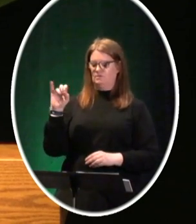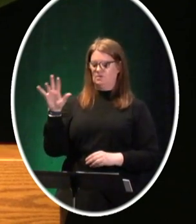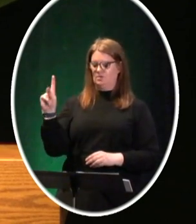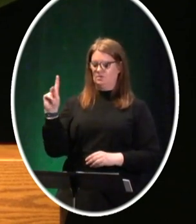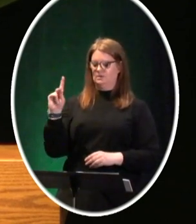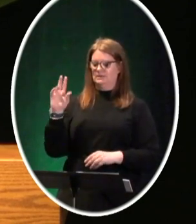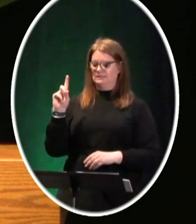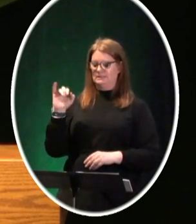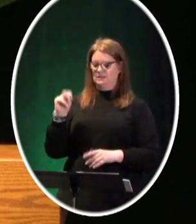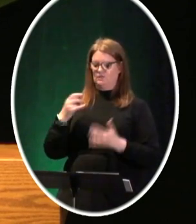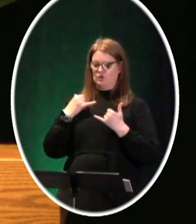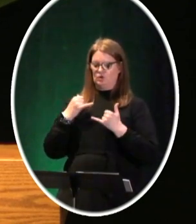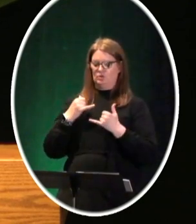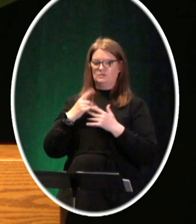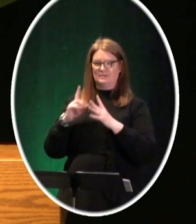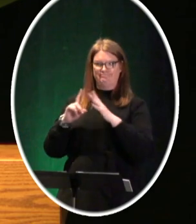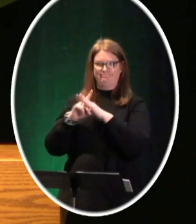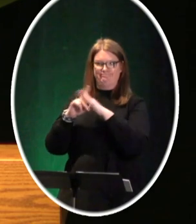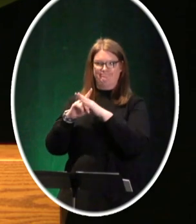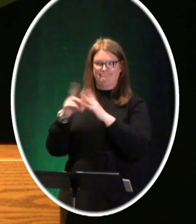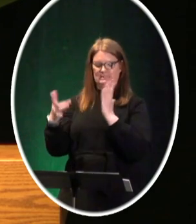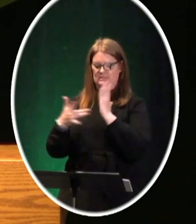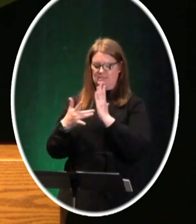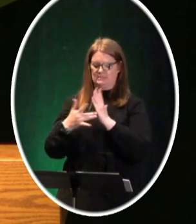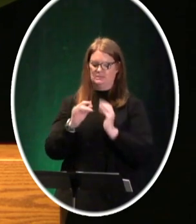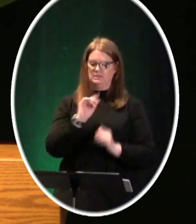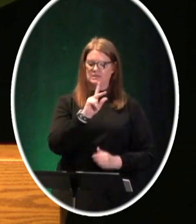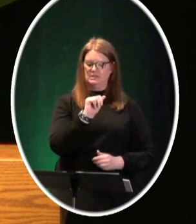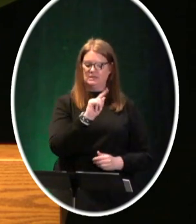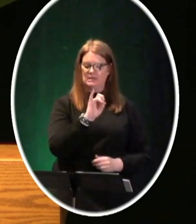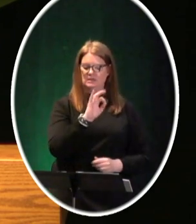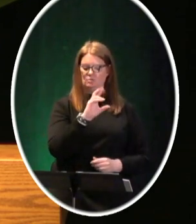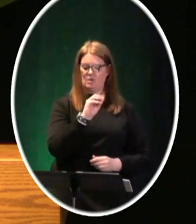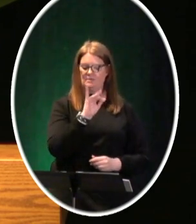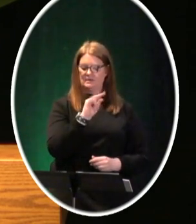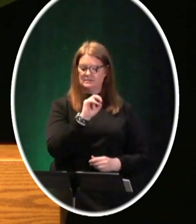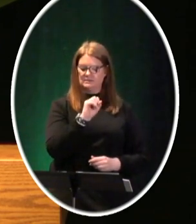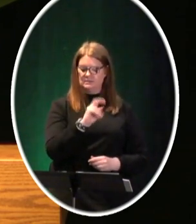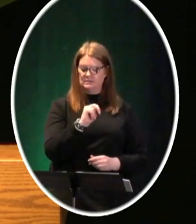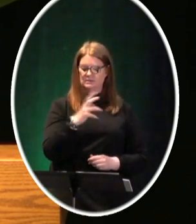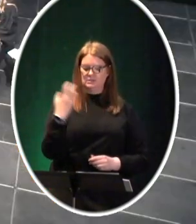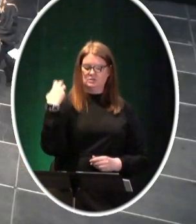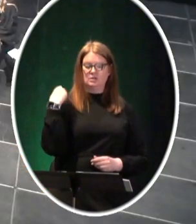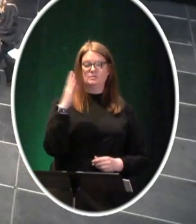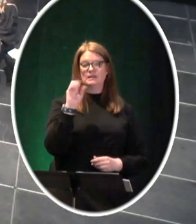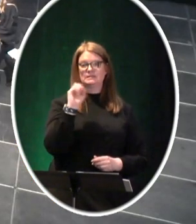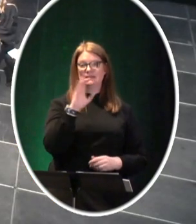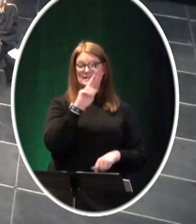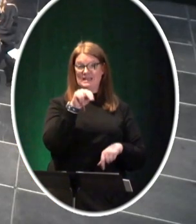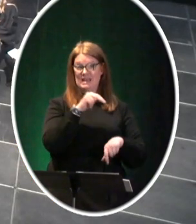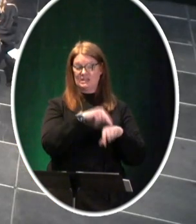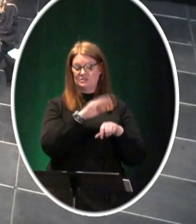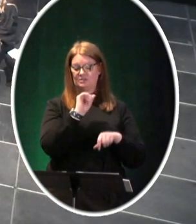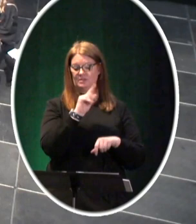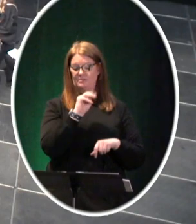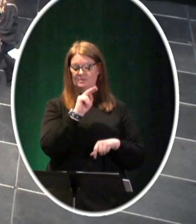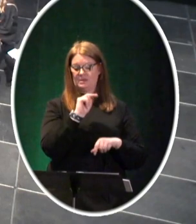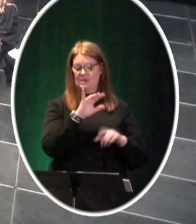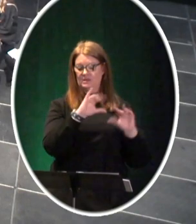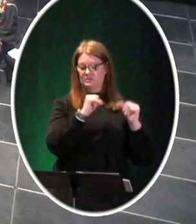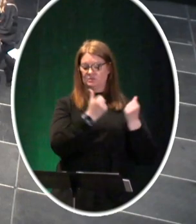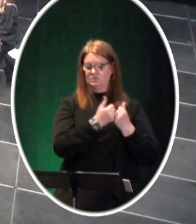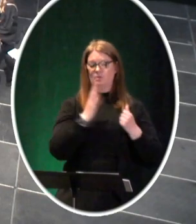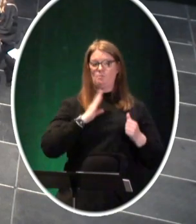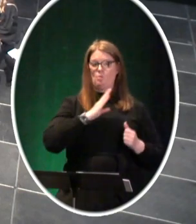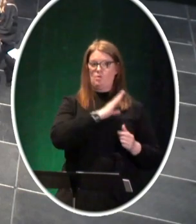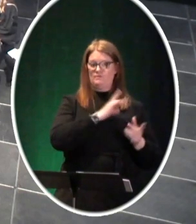Emerging Technologies. Ms. Katie Robinson, Chair of the BSC National Alumni Association Board of